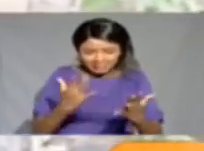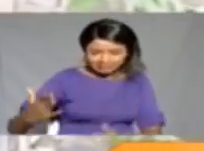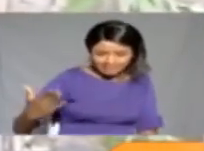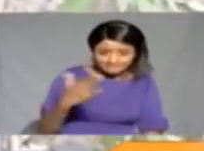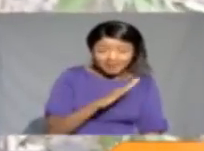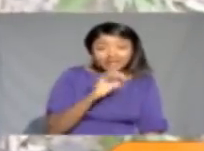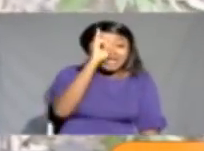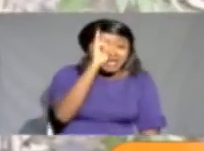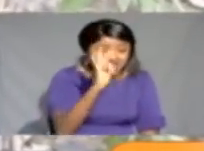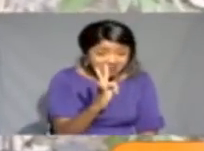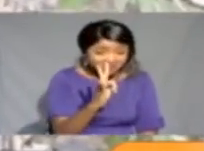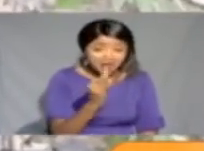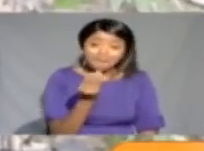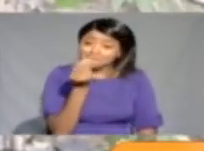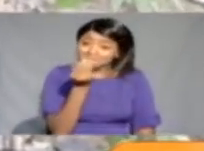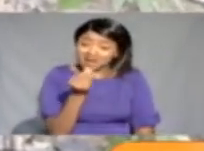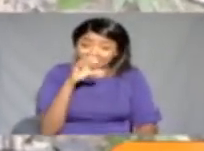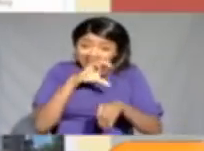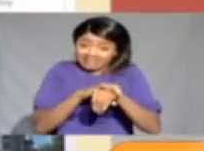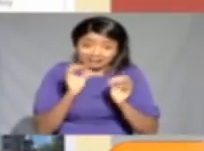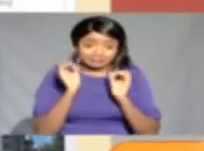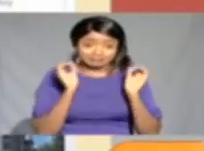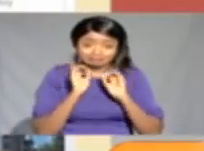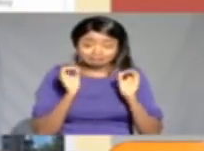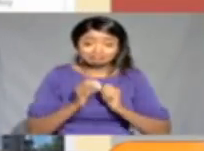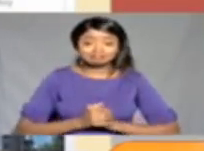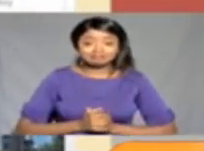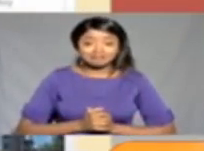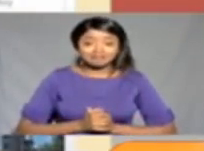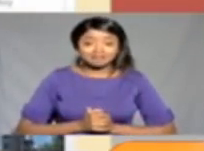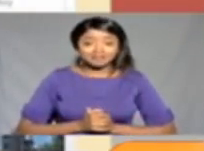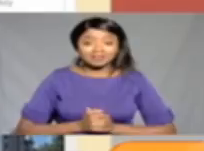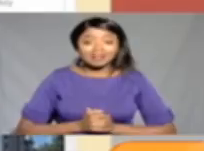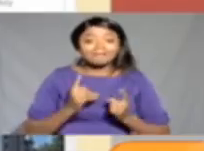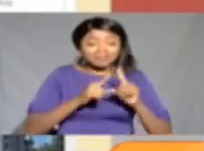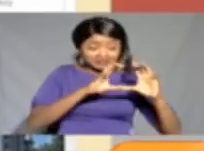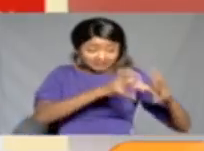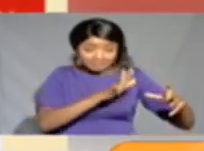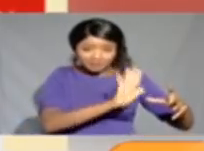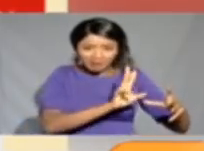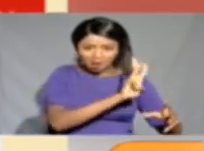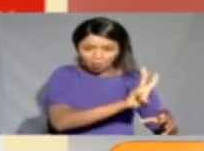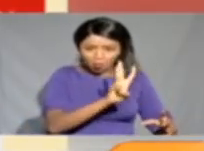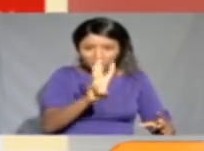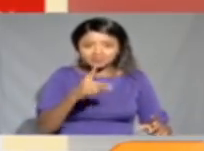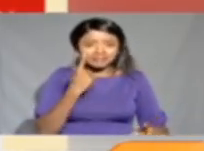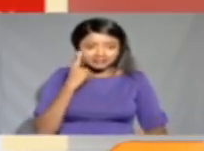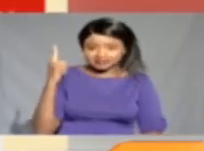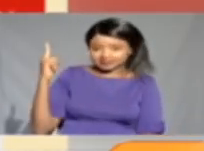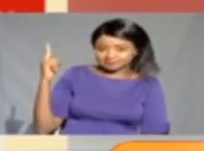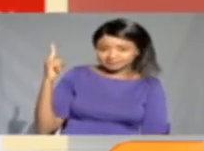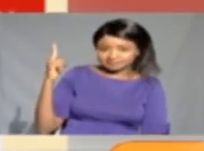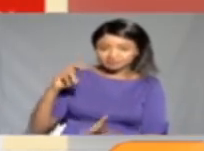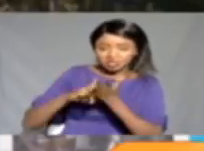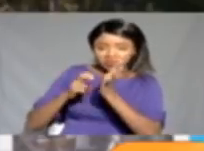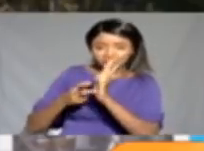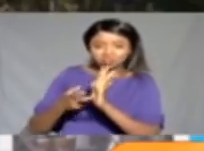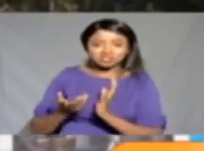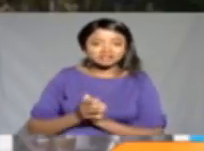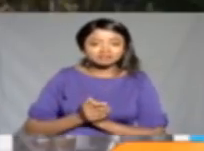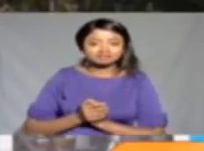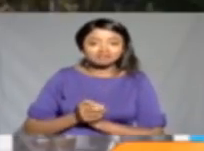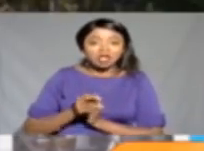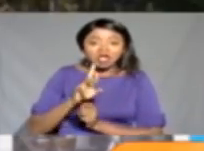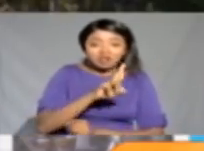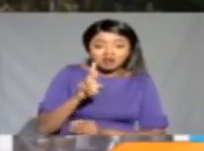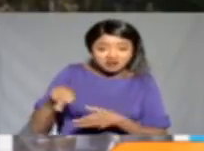in case money doesn't arrive. According to Suraya Property Group website, this project on Mushai Drive,